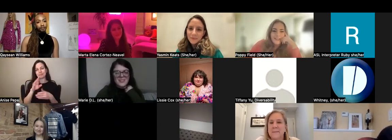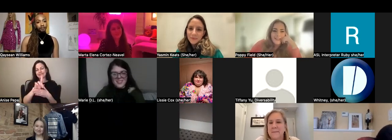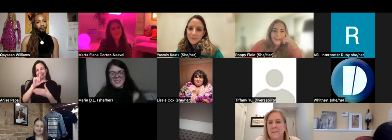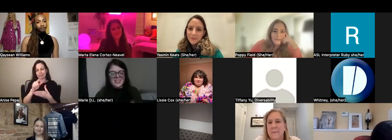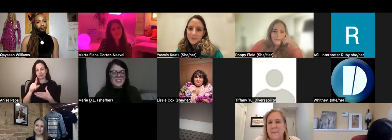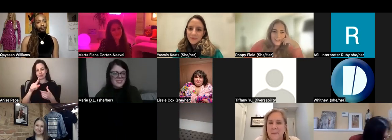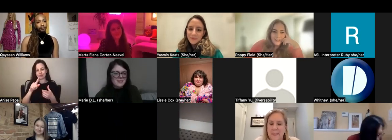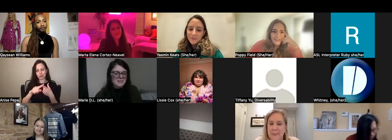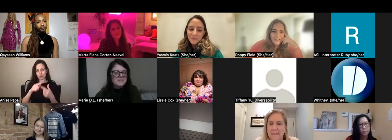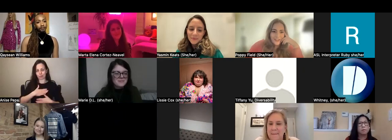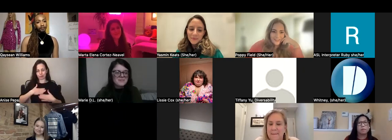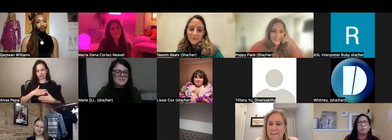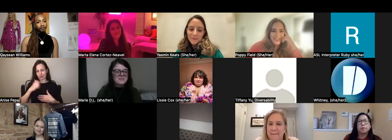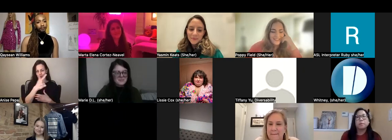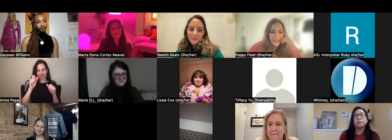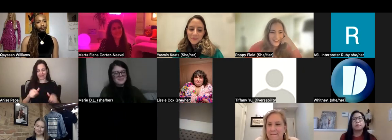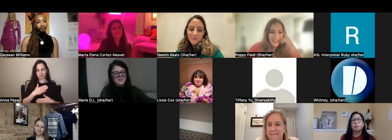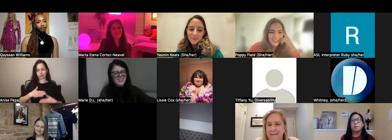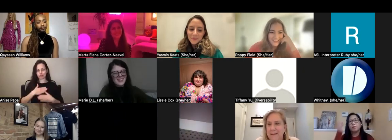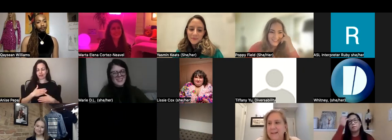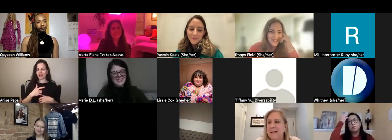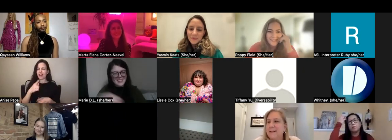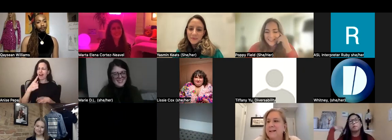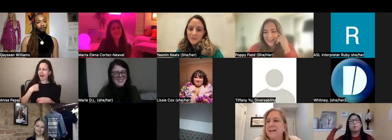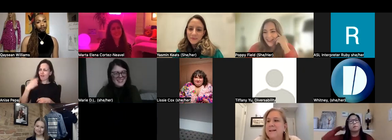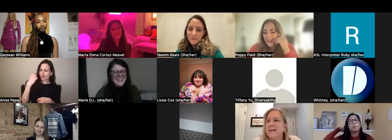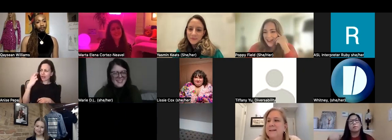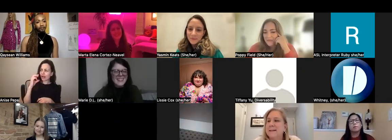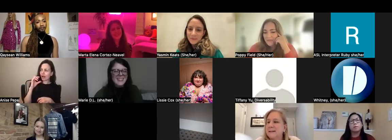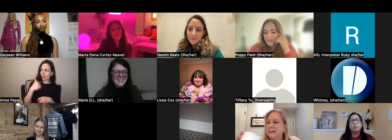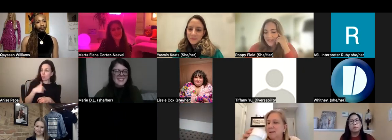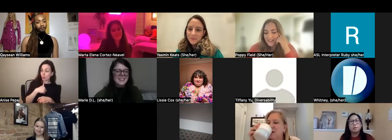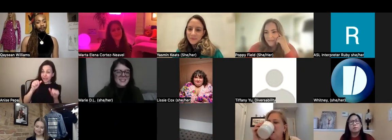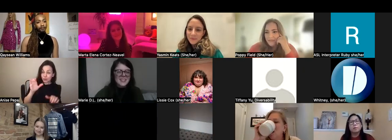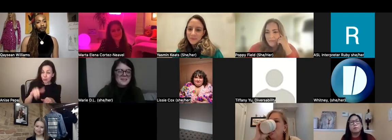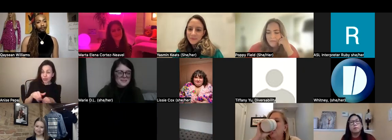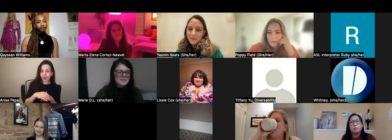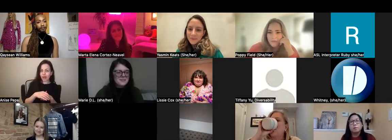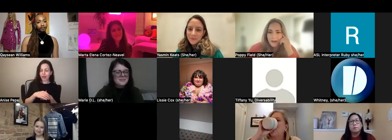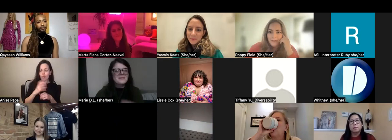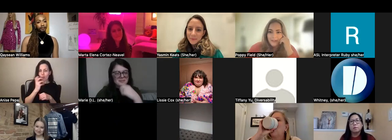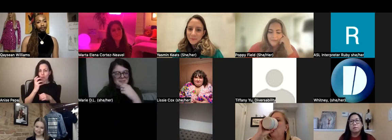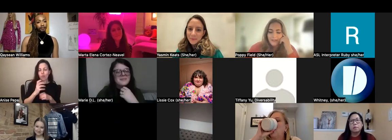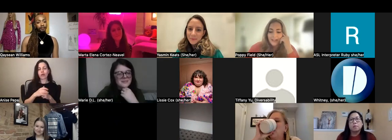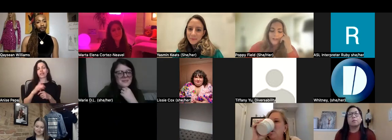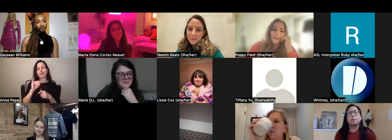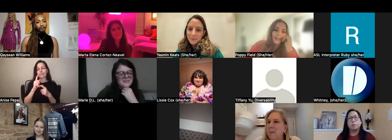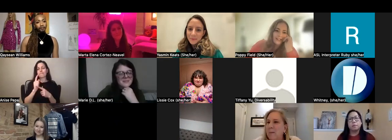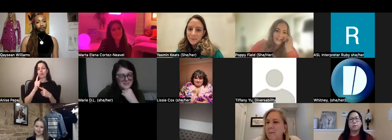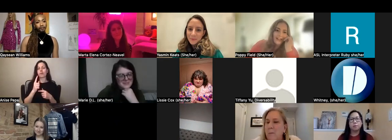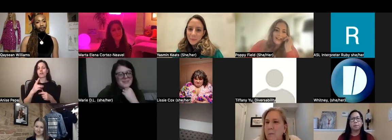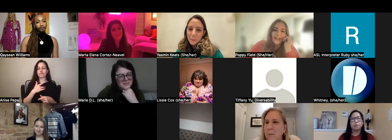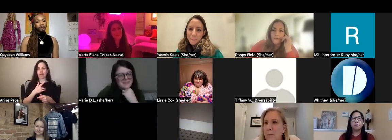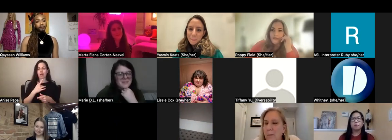wait, like we can do this? We're allowed to do this? So I think that was the moment for me where I really felt